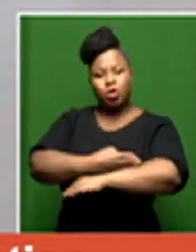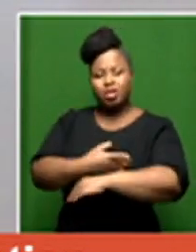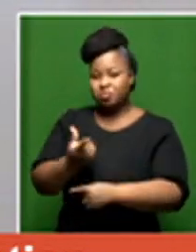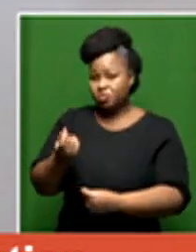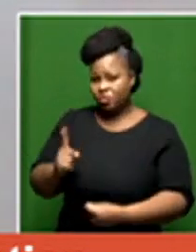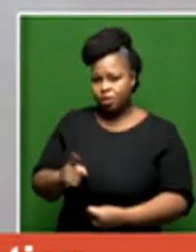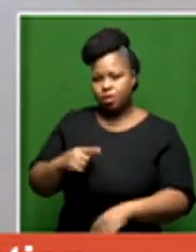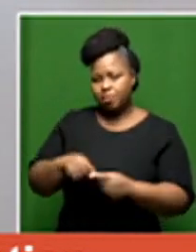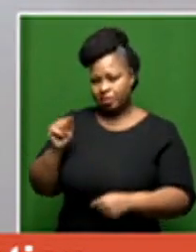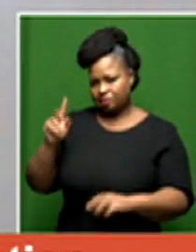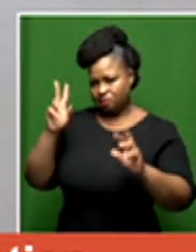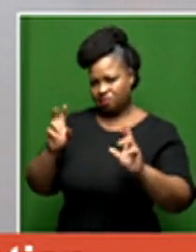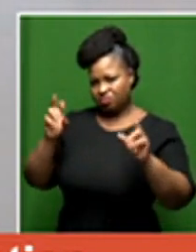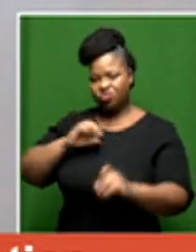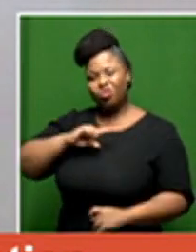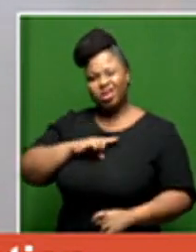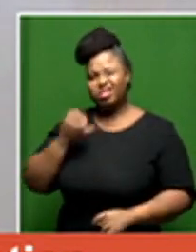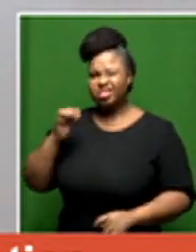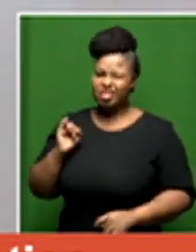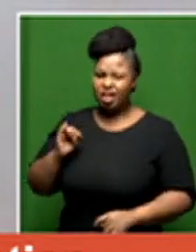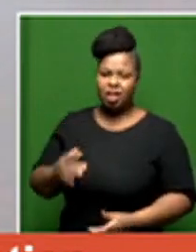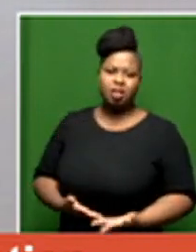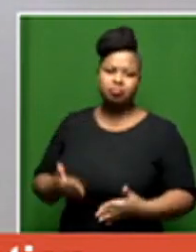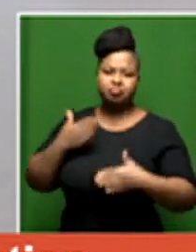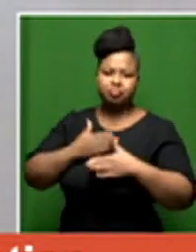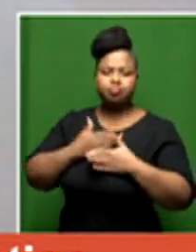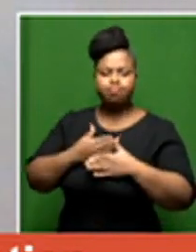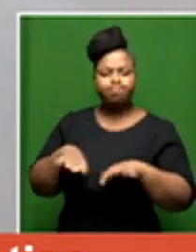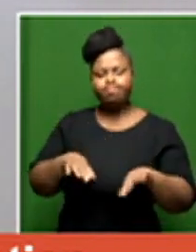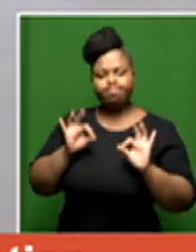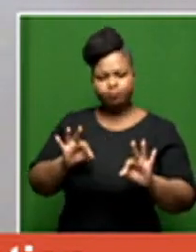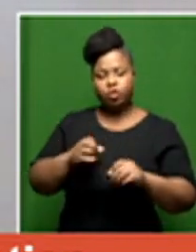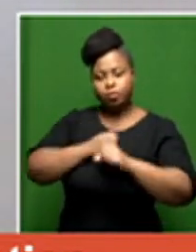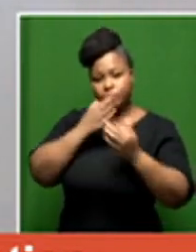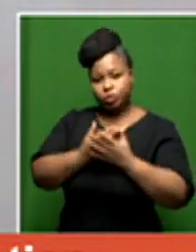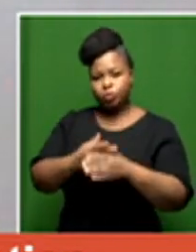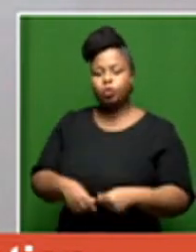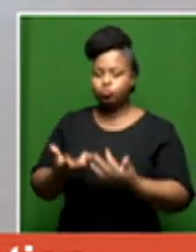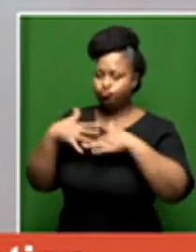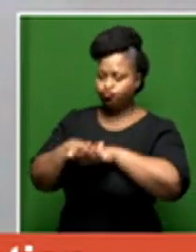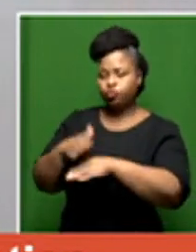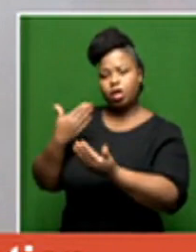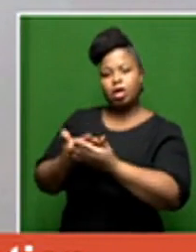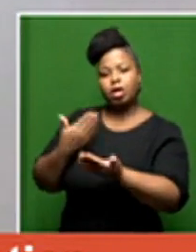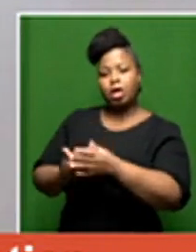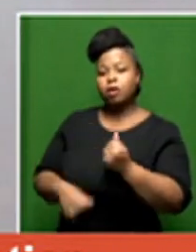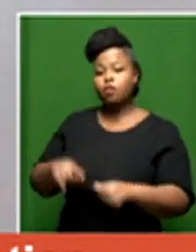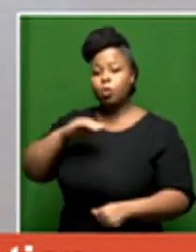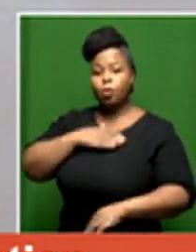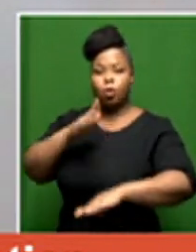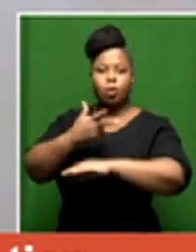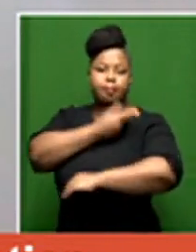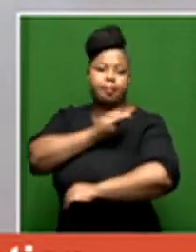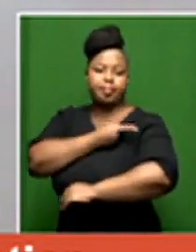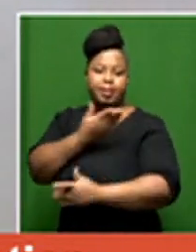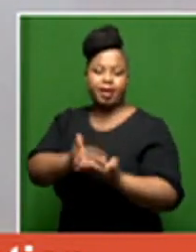doing concerning this is that it's still working actively to ensure that the implementation of routine